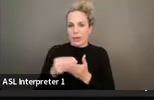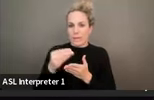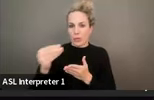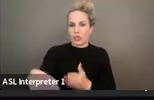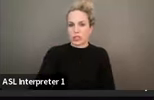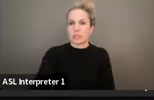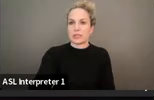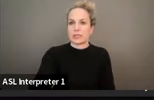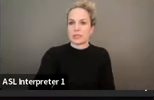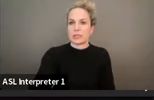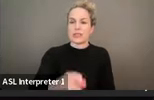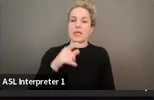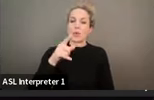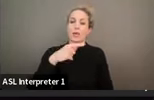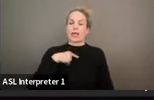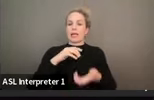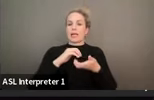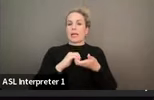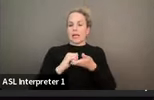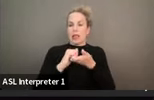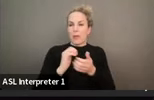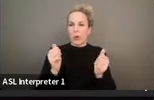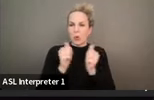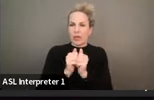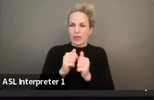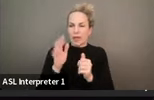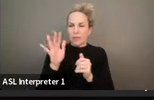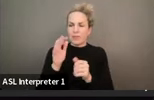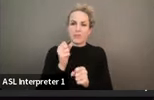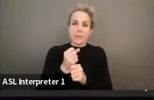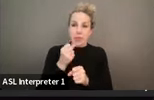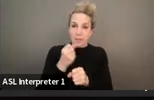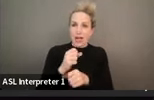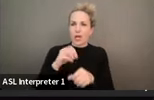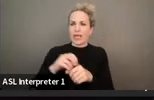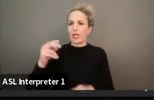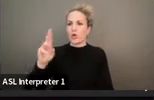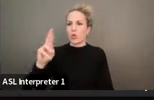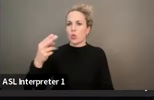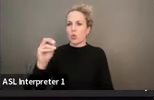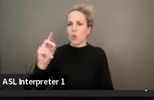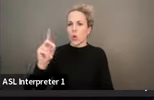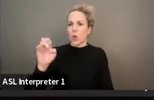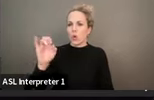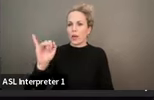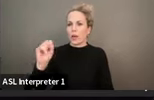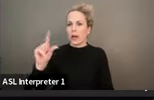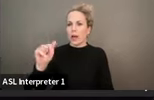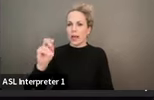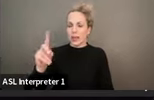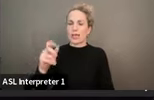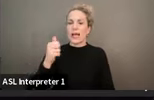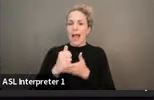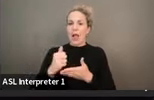This we collaborated with the maker in Rhode Island, who helped us to design a